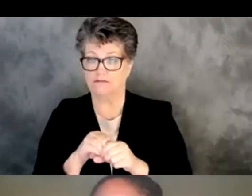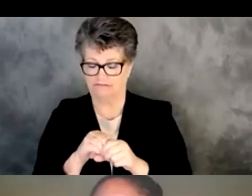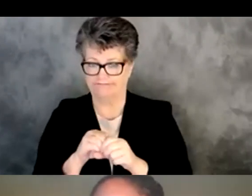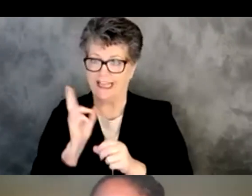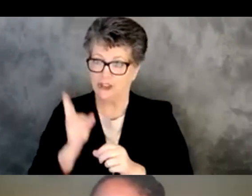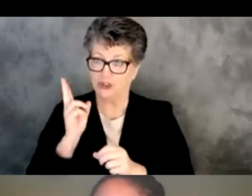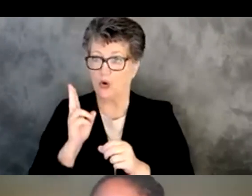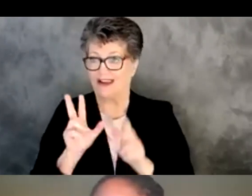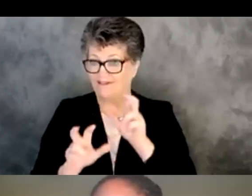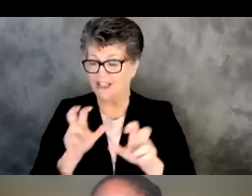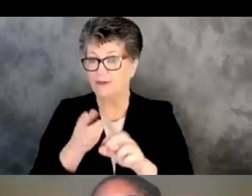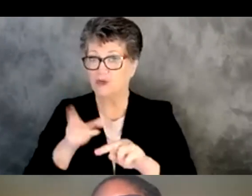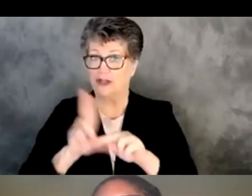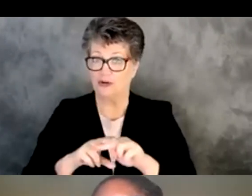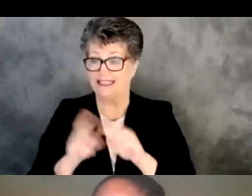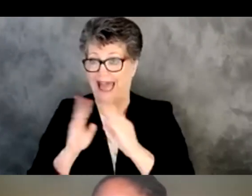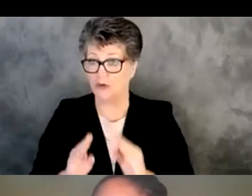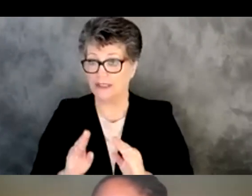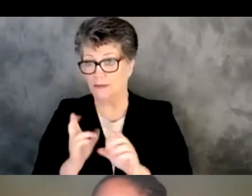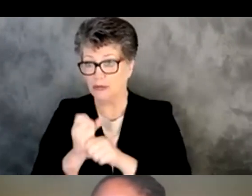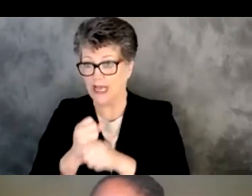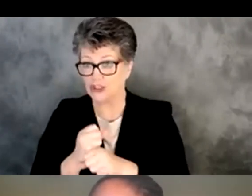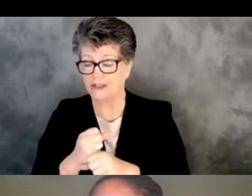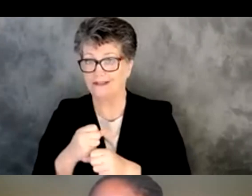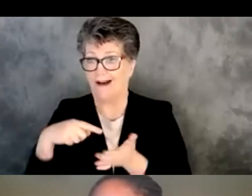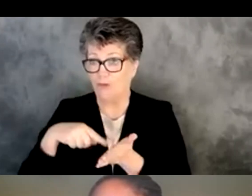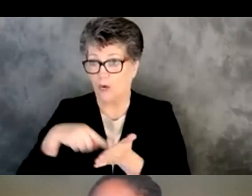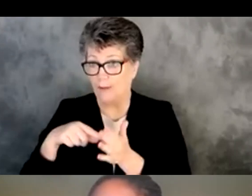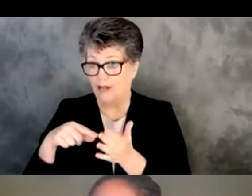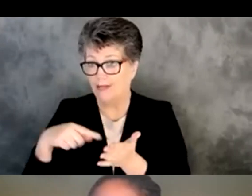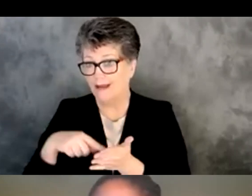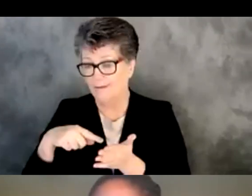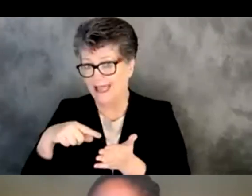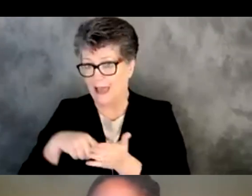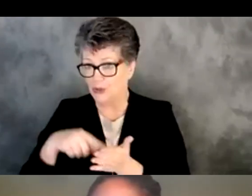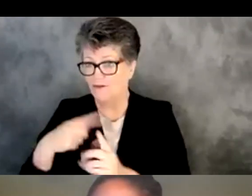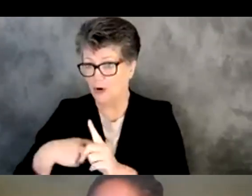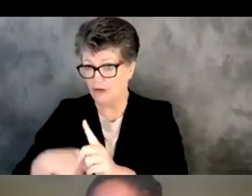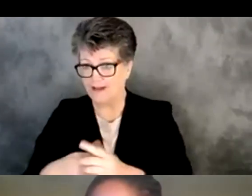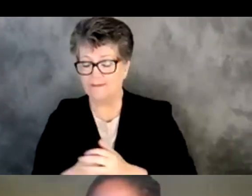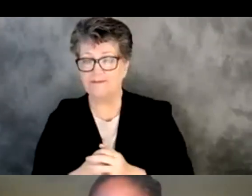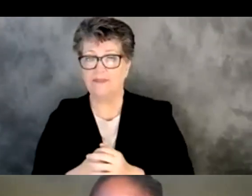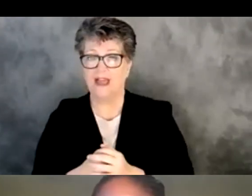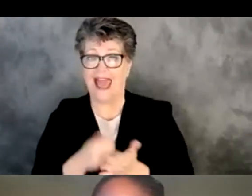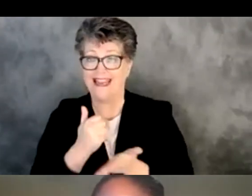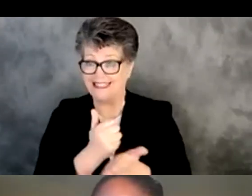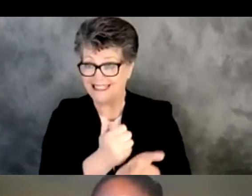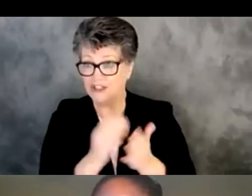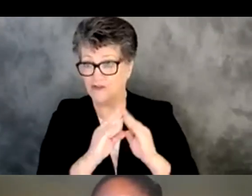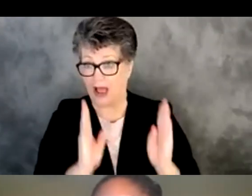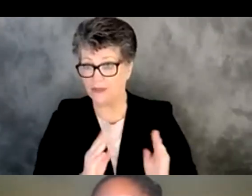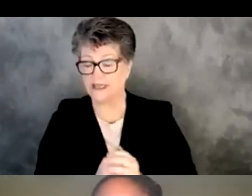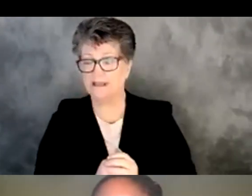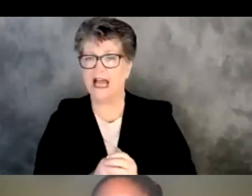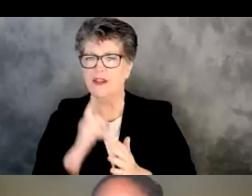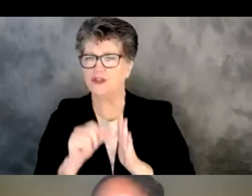to increase affordable housing production, support homeowners, and reduce and end homelessness in California. One important key factor I want to just kind of